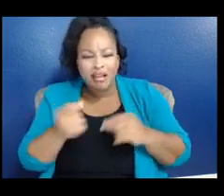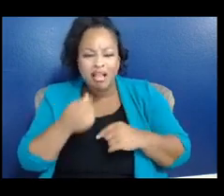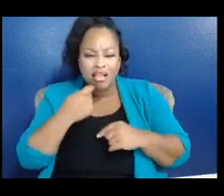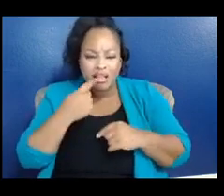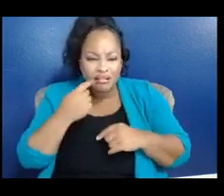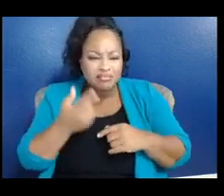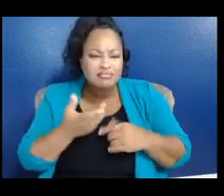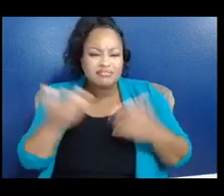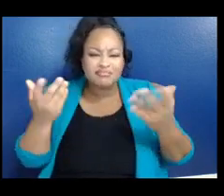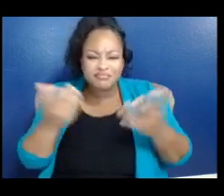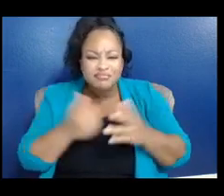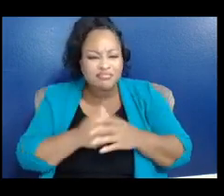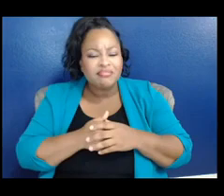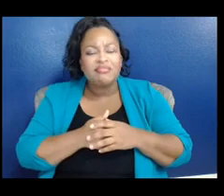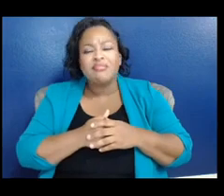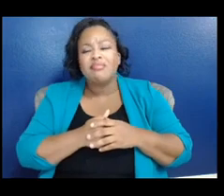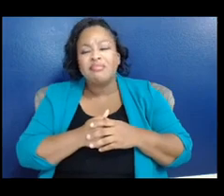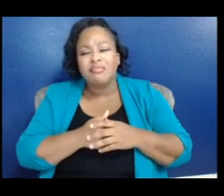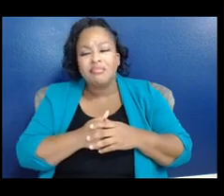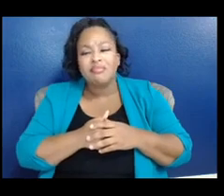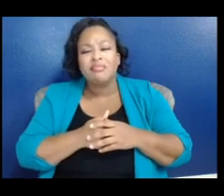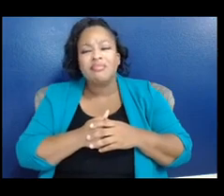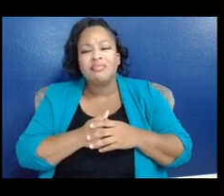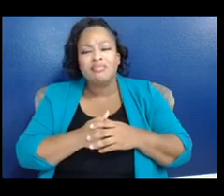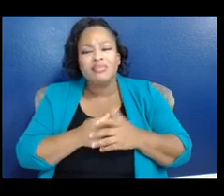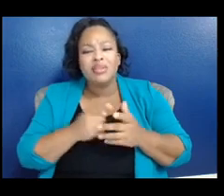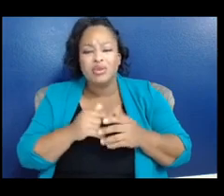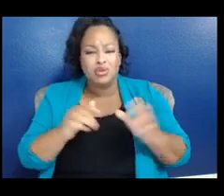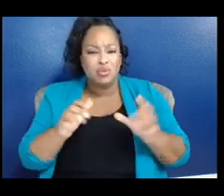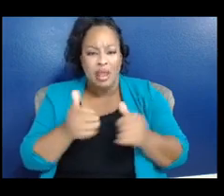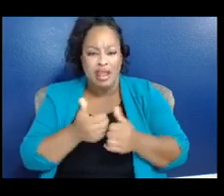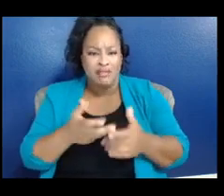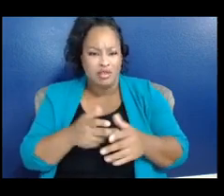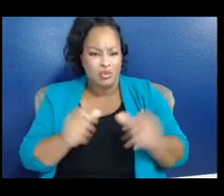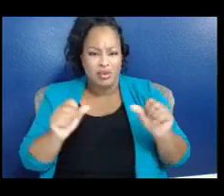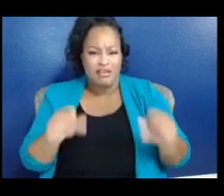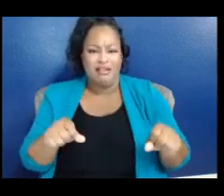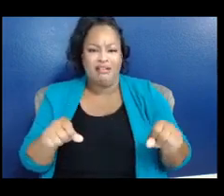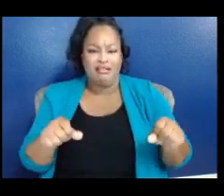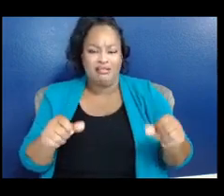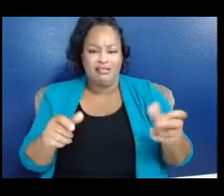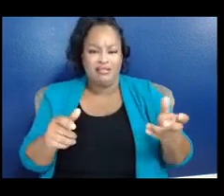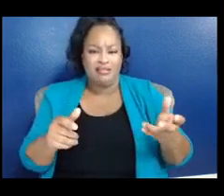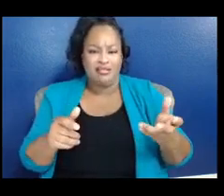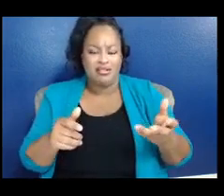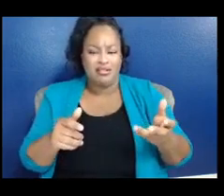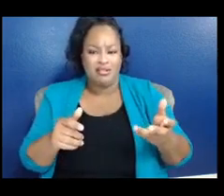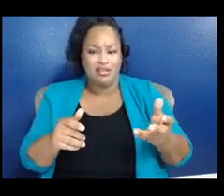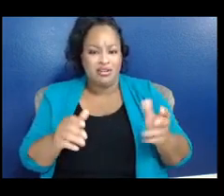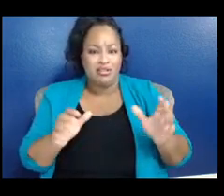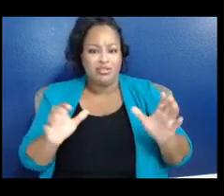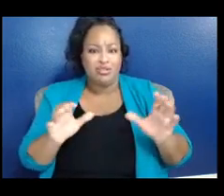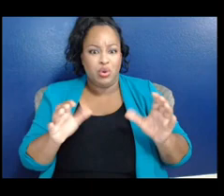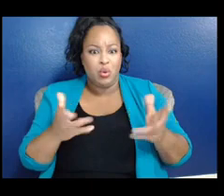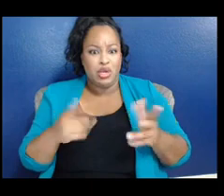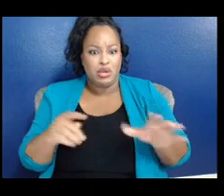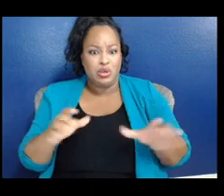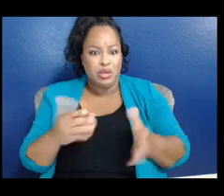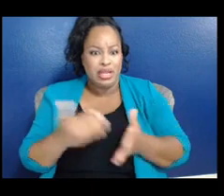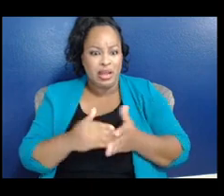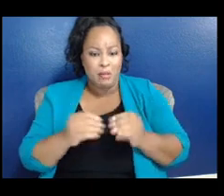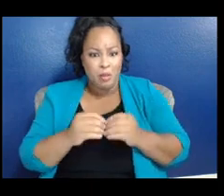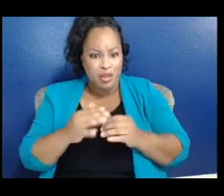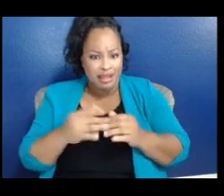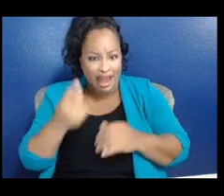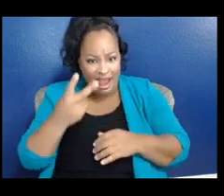know, doing everything you can to kind of do what you've been doing again for more than half of your life, and it